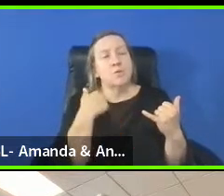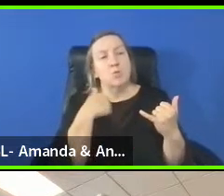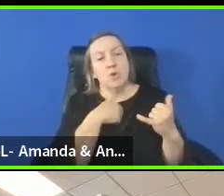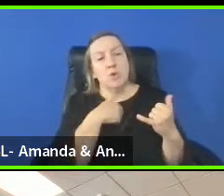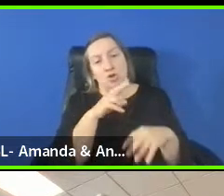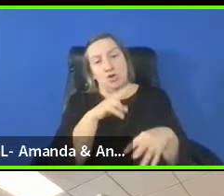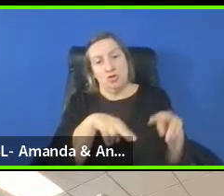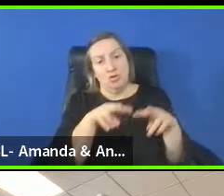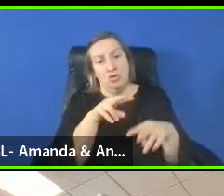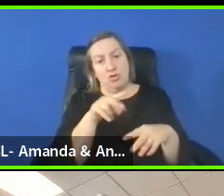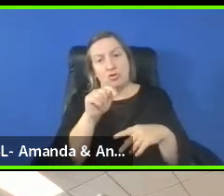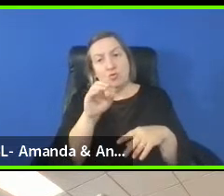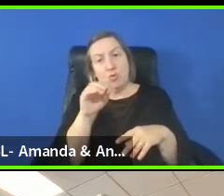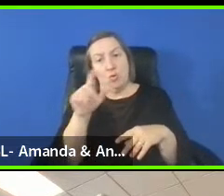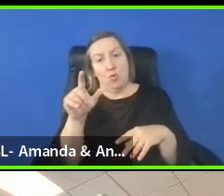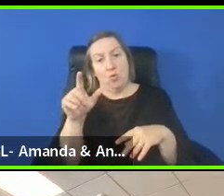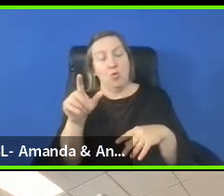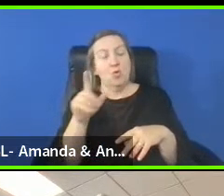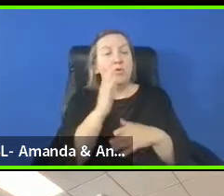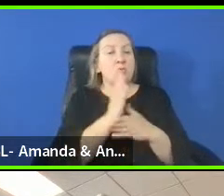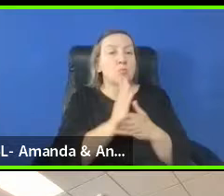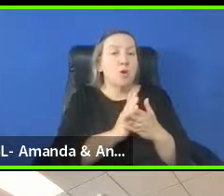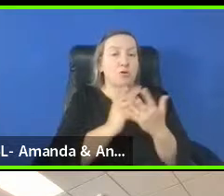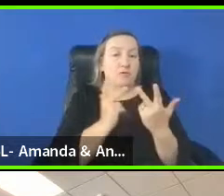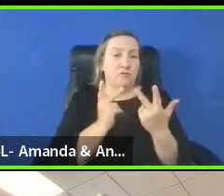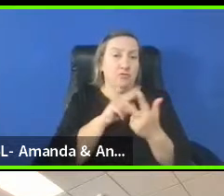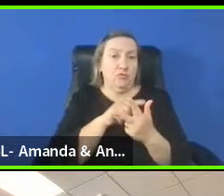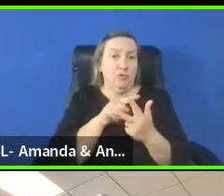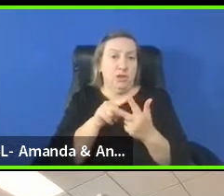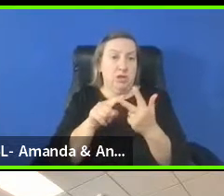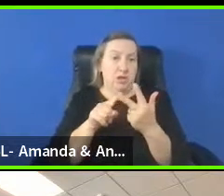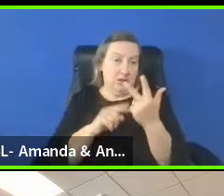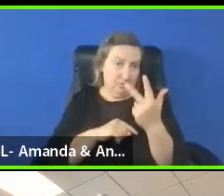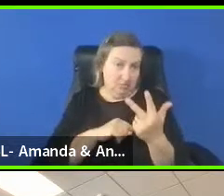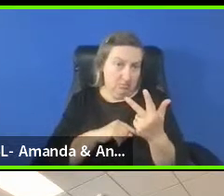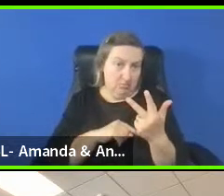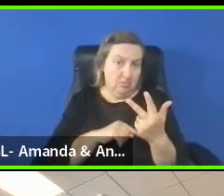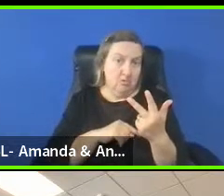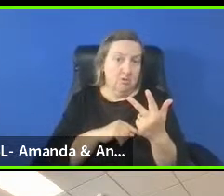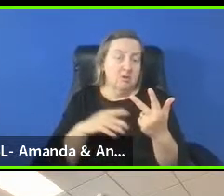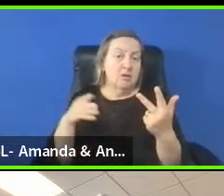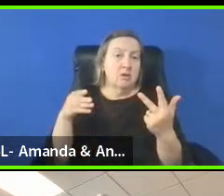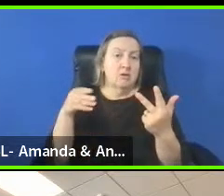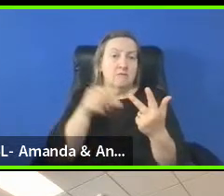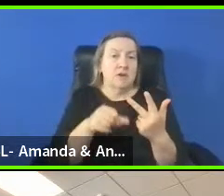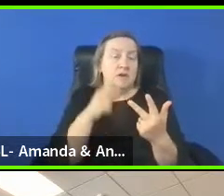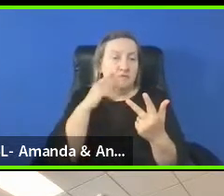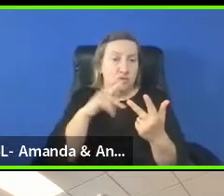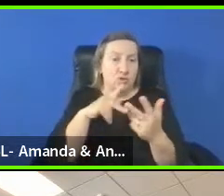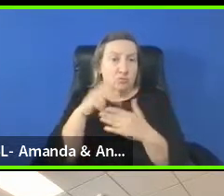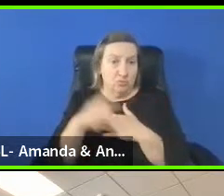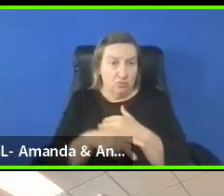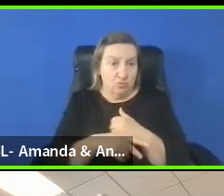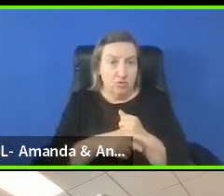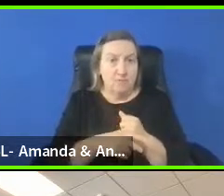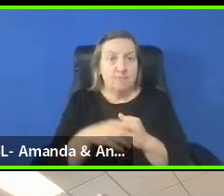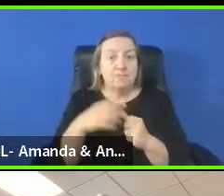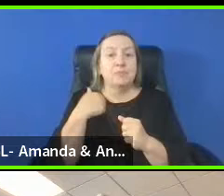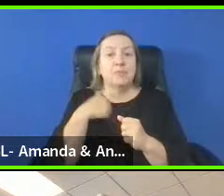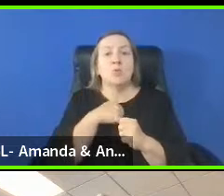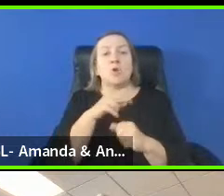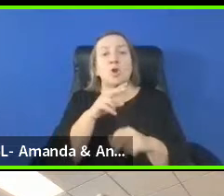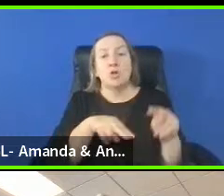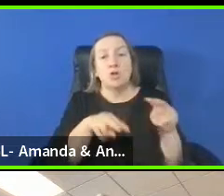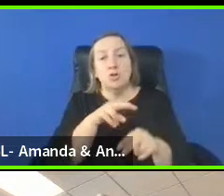looking at tolling as part of a three-legged stool of funding for this program. We're looking